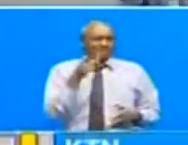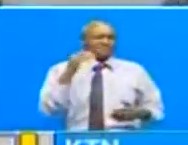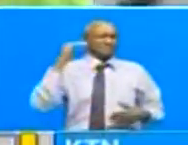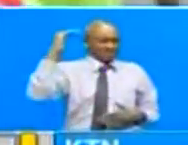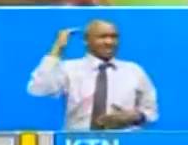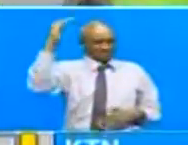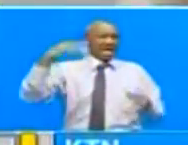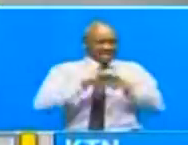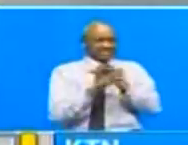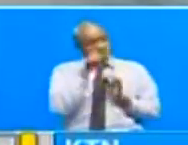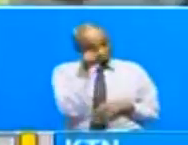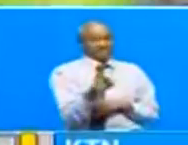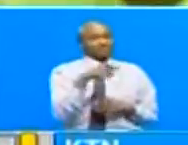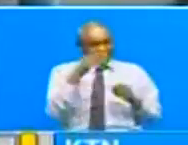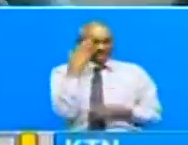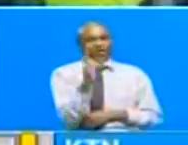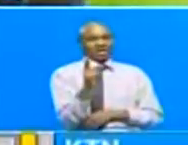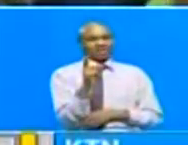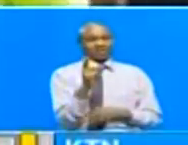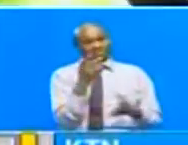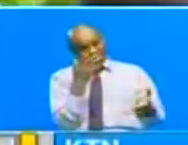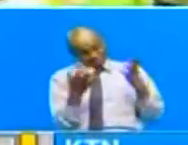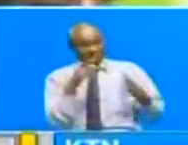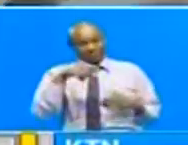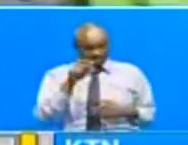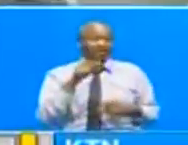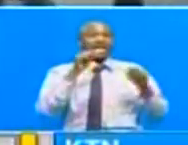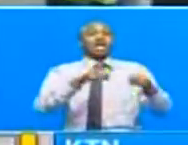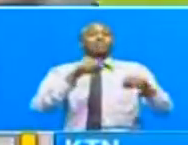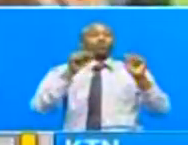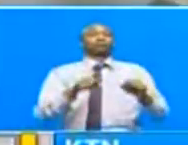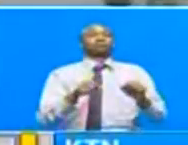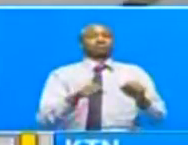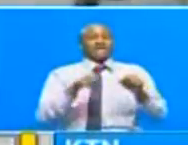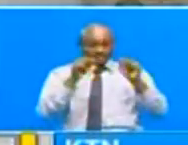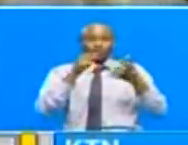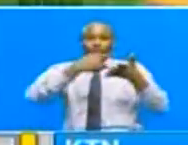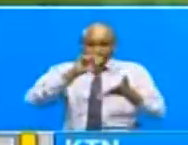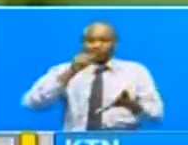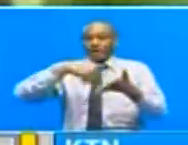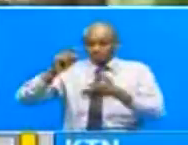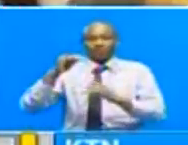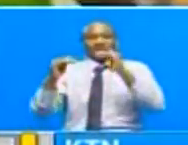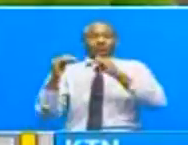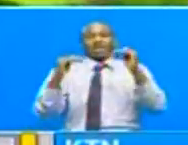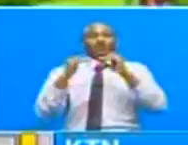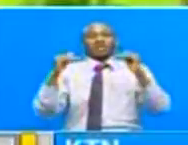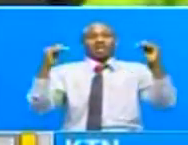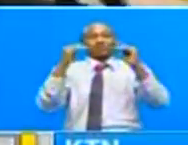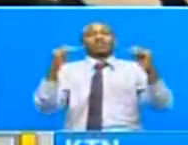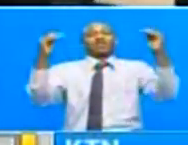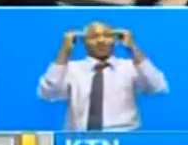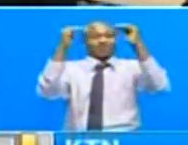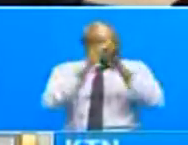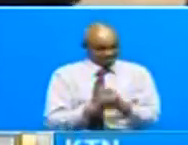bigger access to the system, probably, so that he's able to, you know, approve different level.